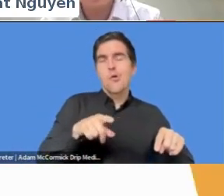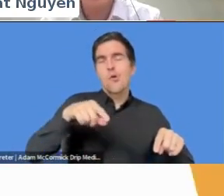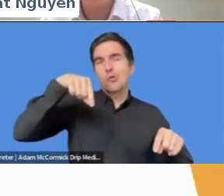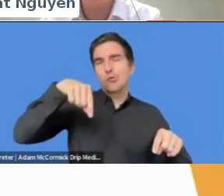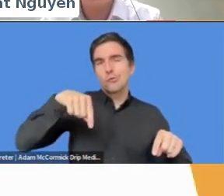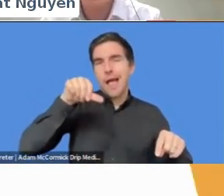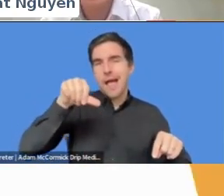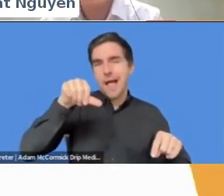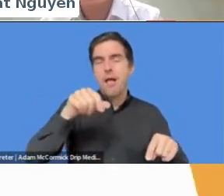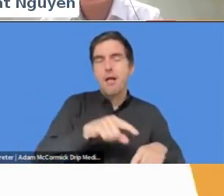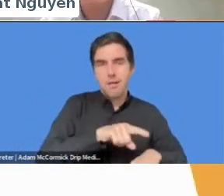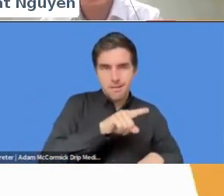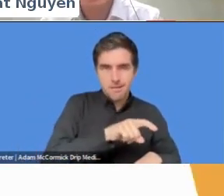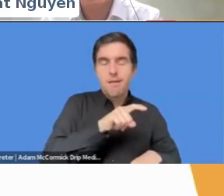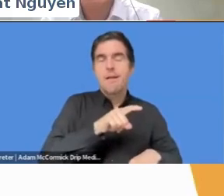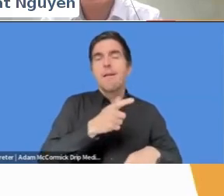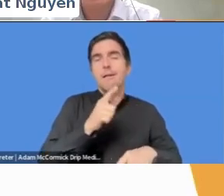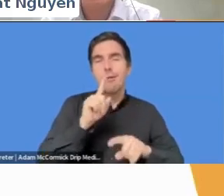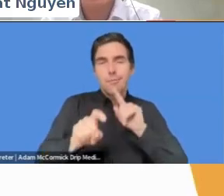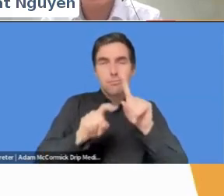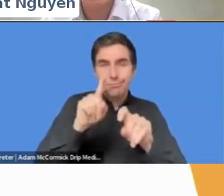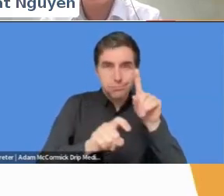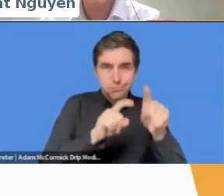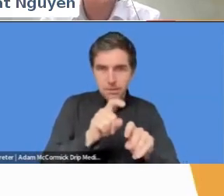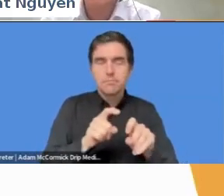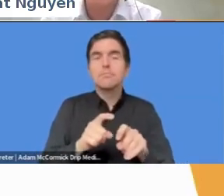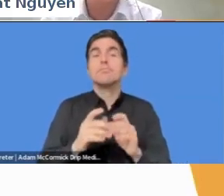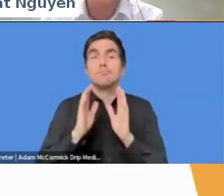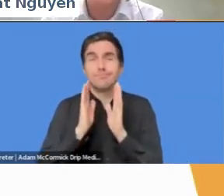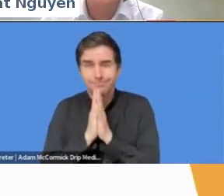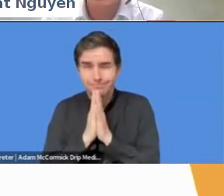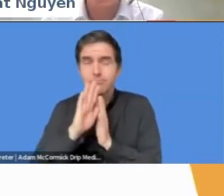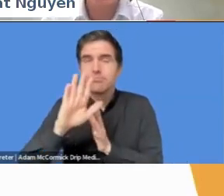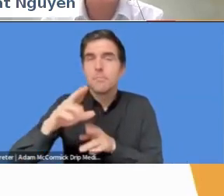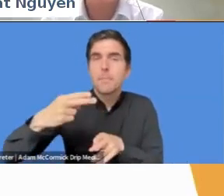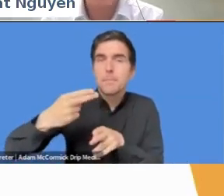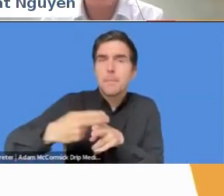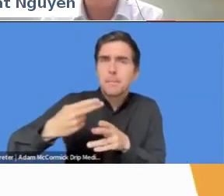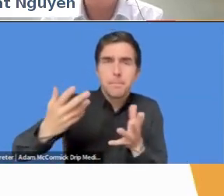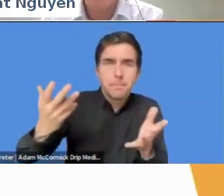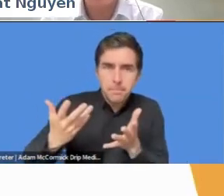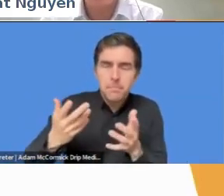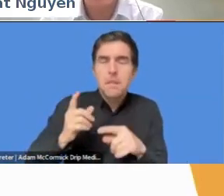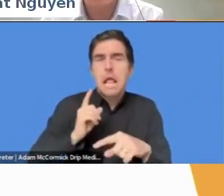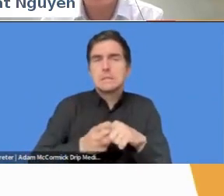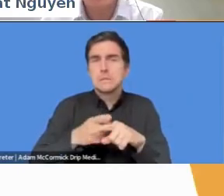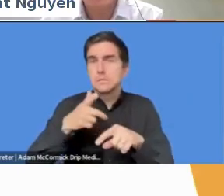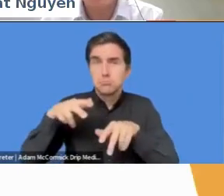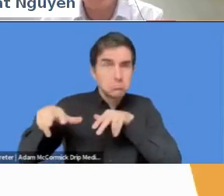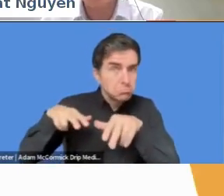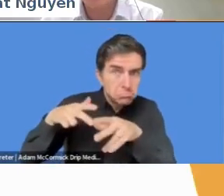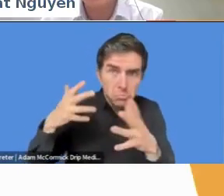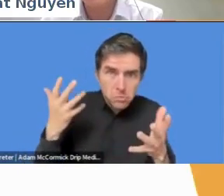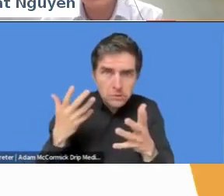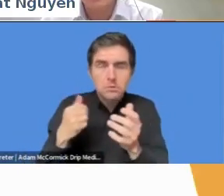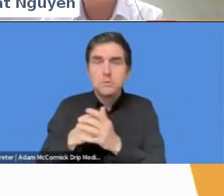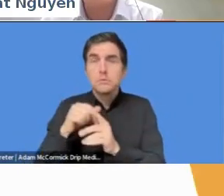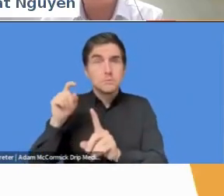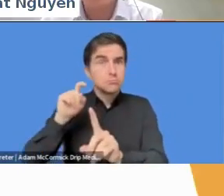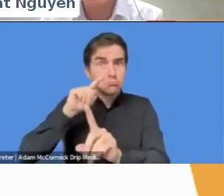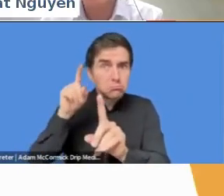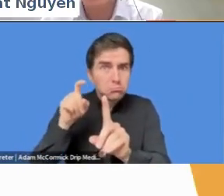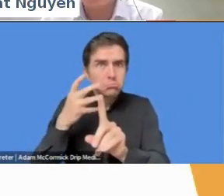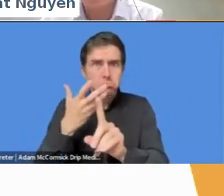And this section will feature simultaneous translation, interpretation in English, French, Portuguese,